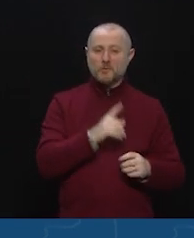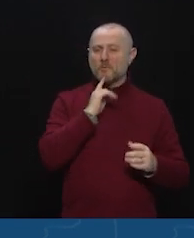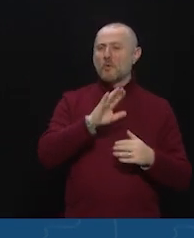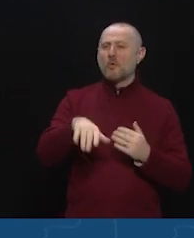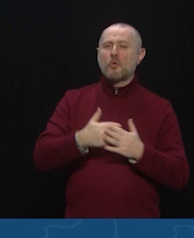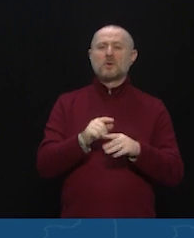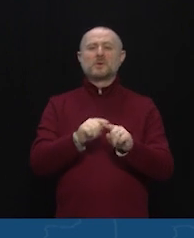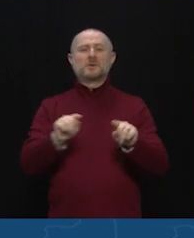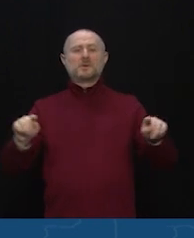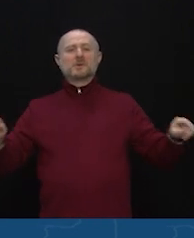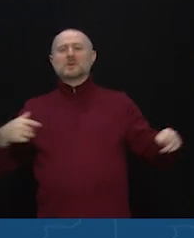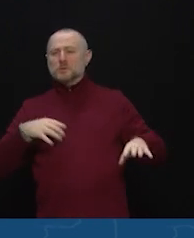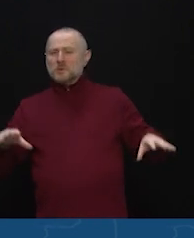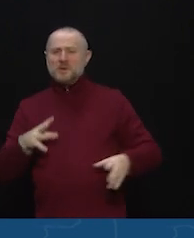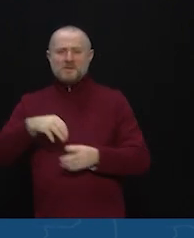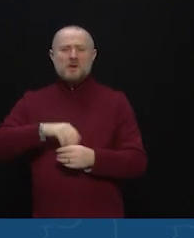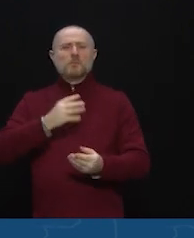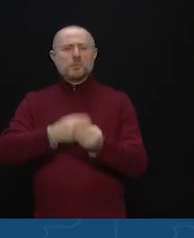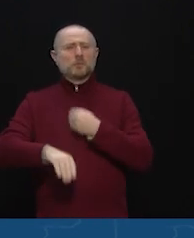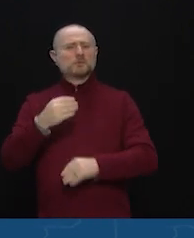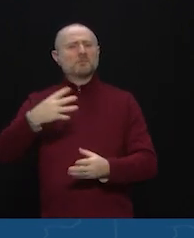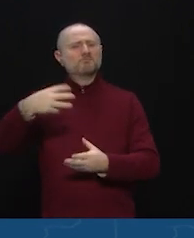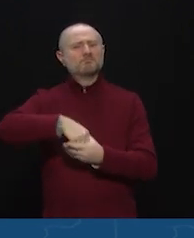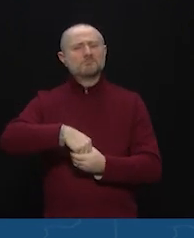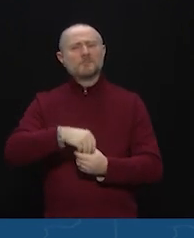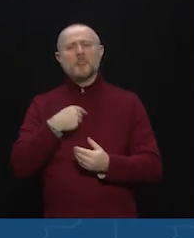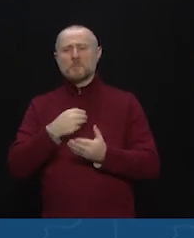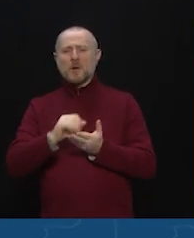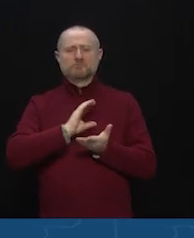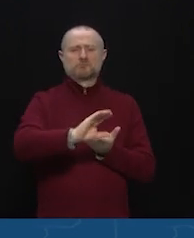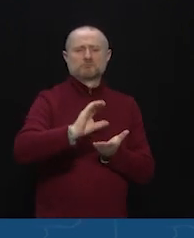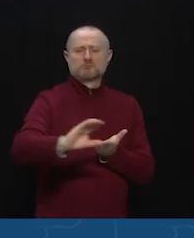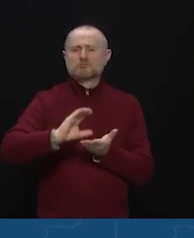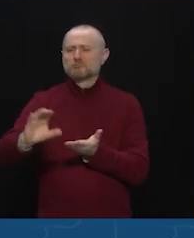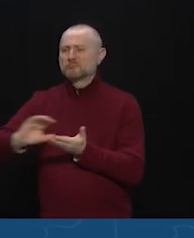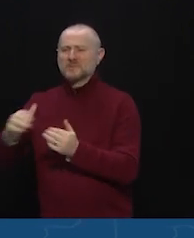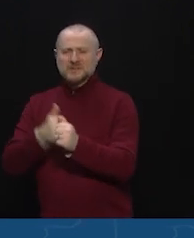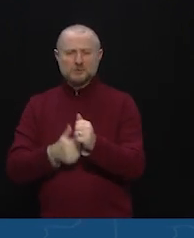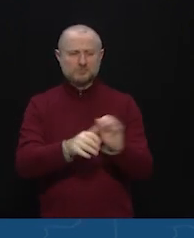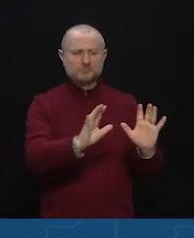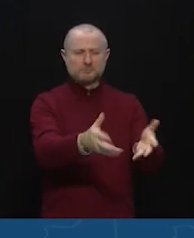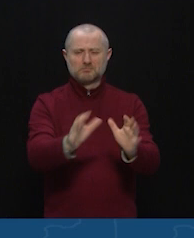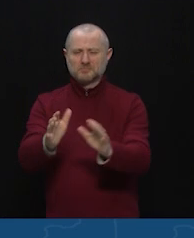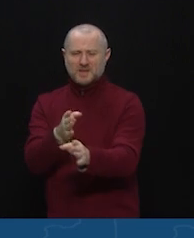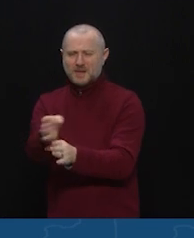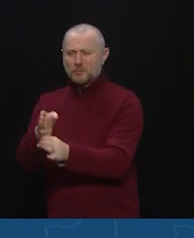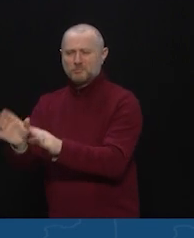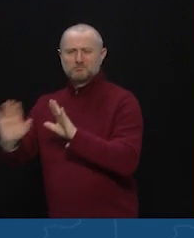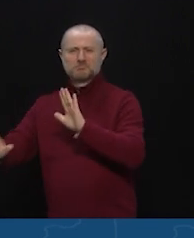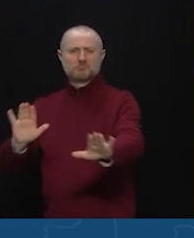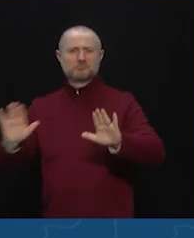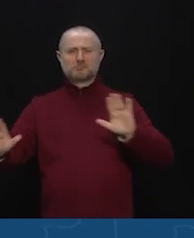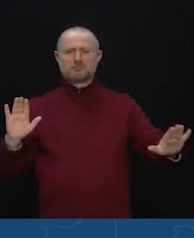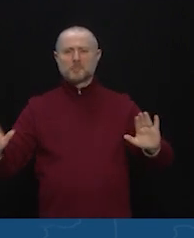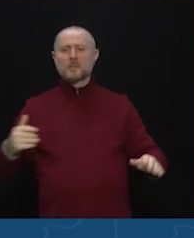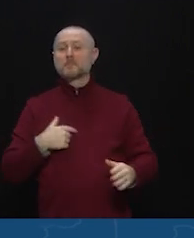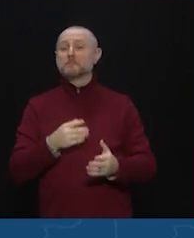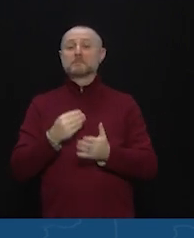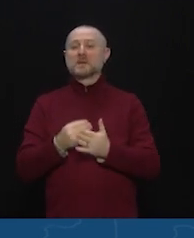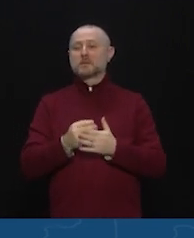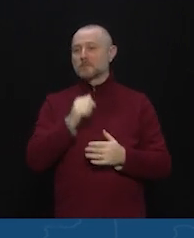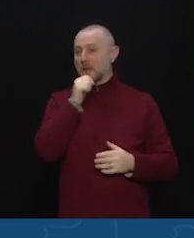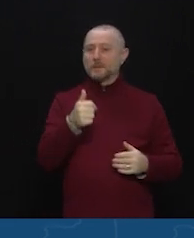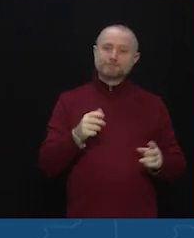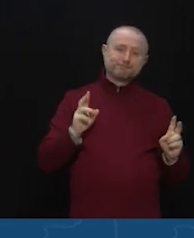doing in this budget. So we are funding in every single one of those areas. And this money is